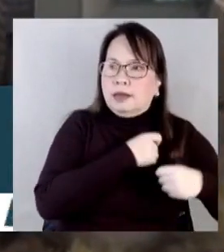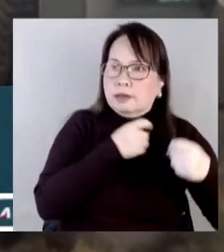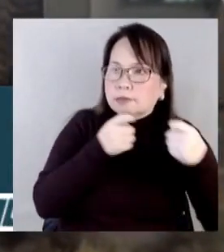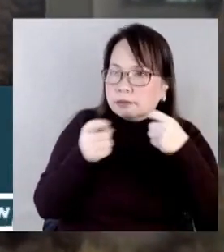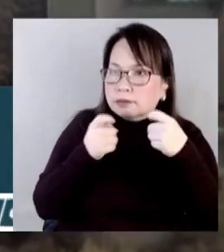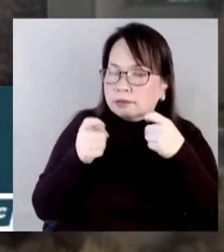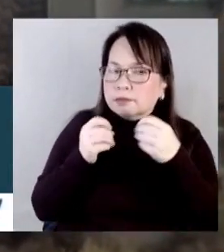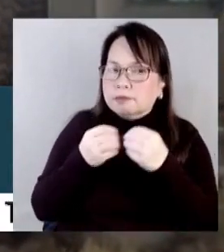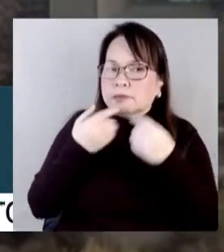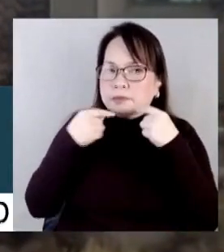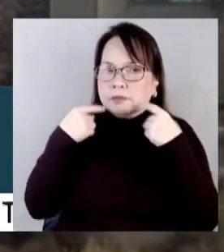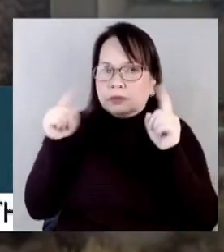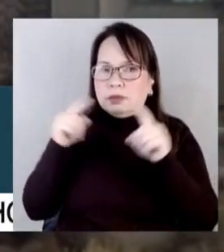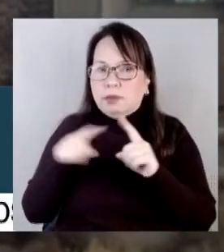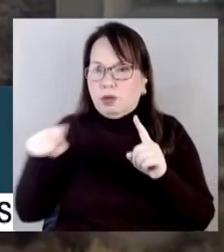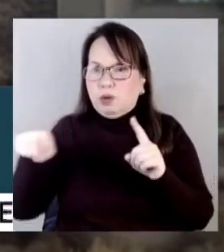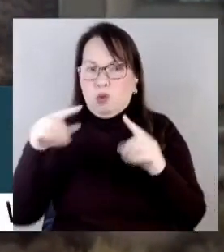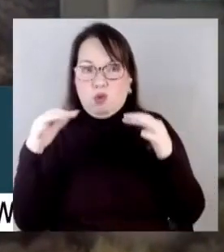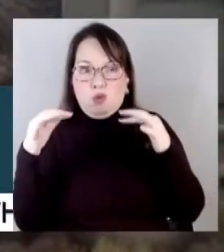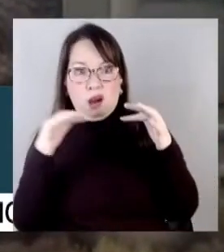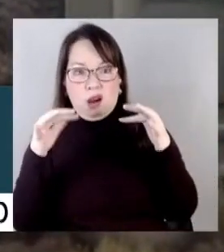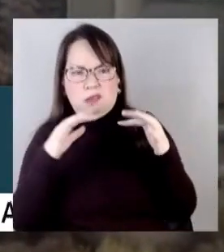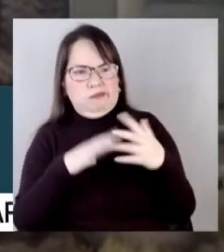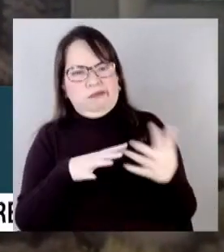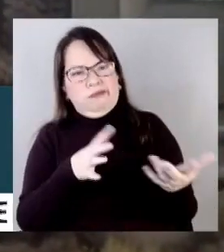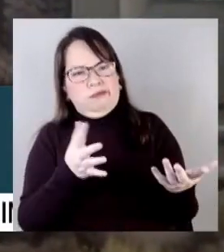are unimpressed. The military has faced